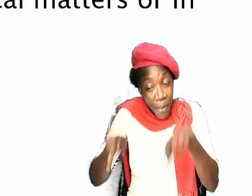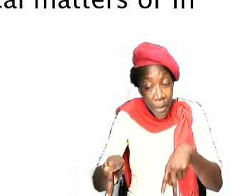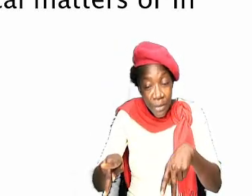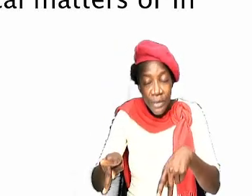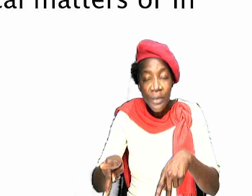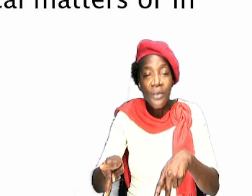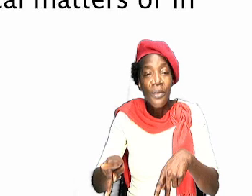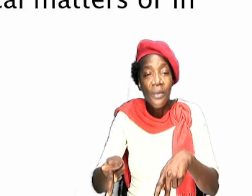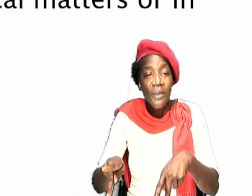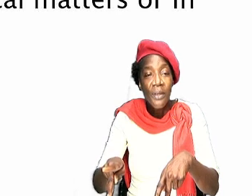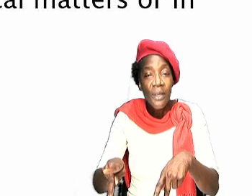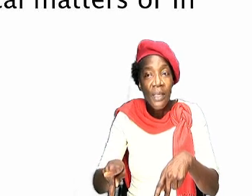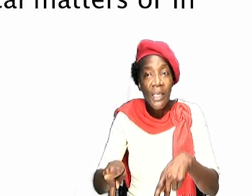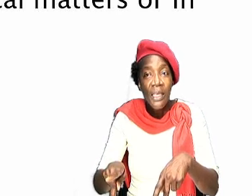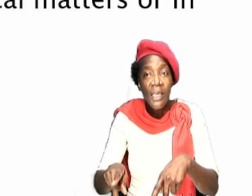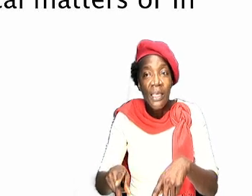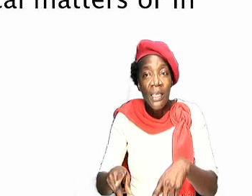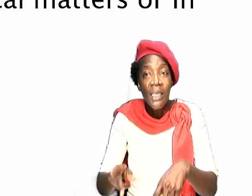prudent